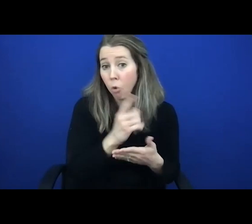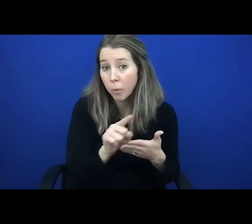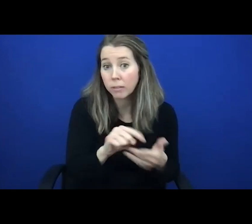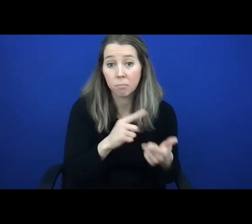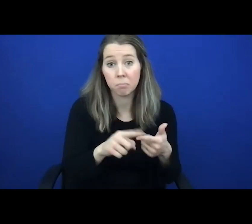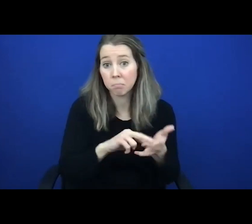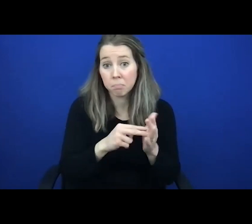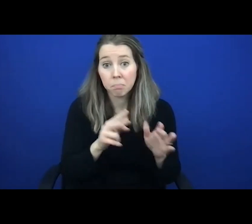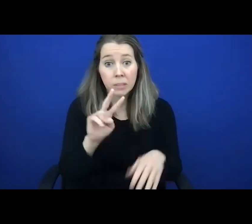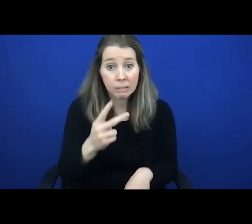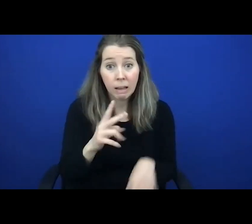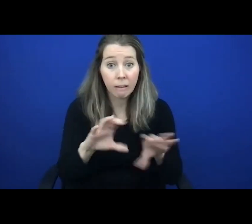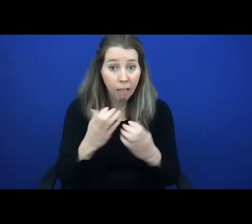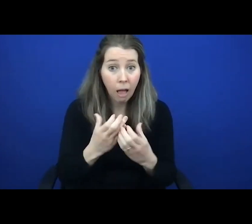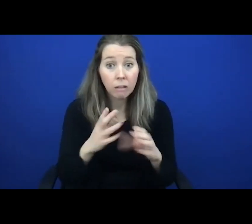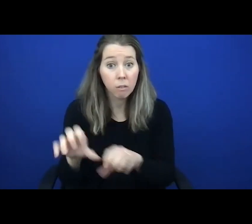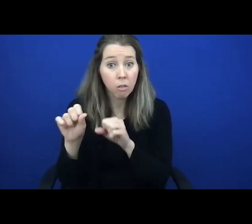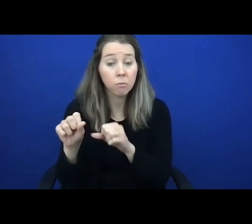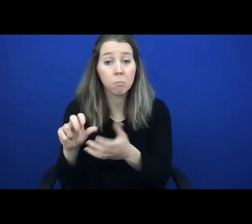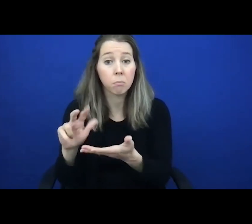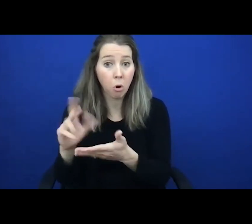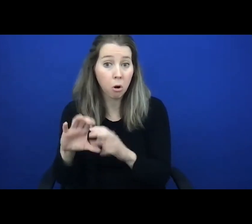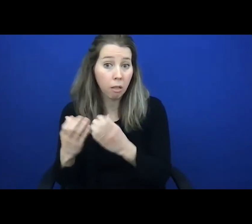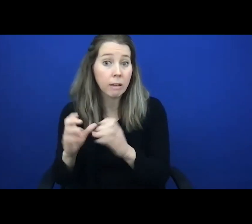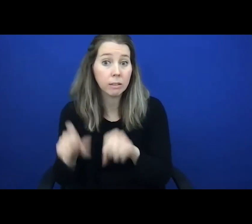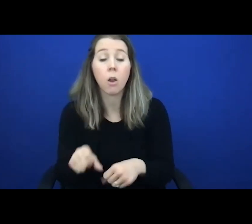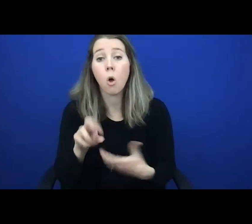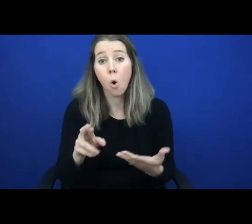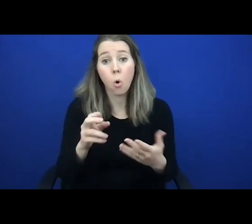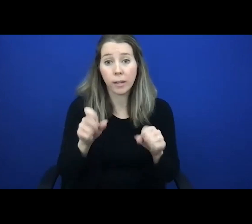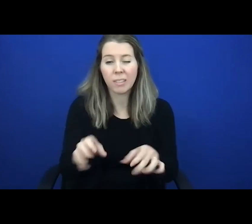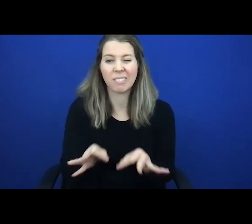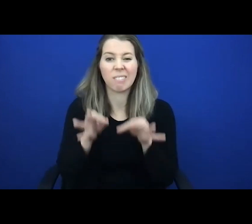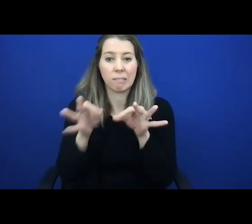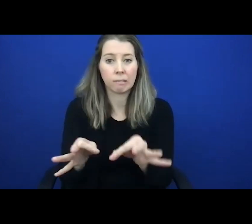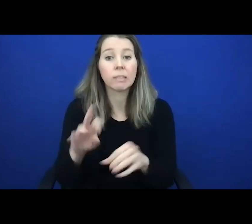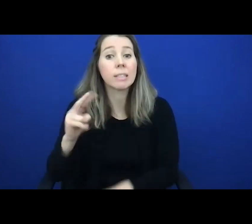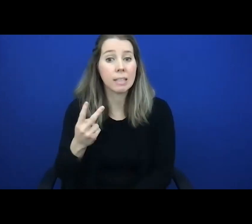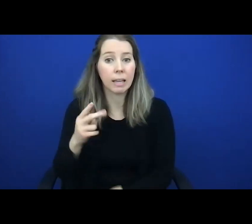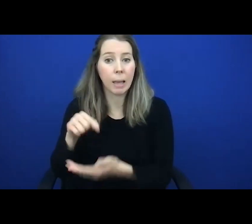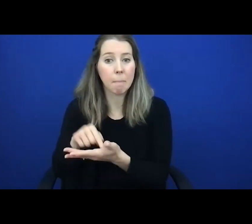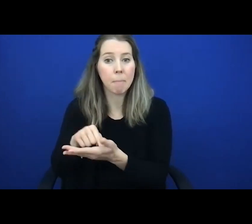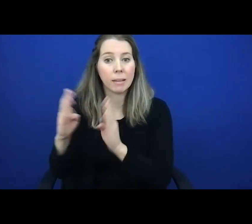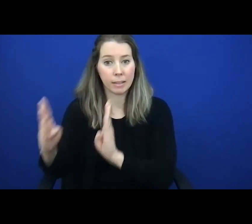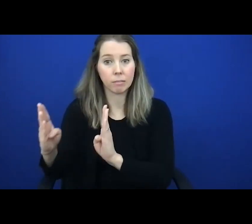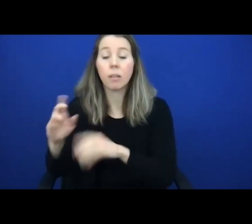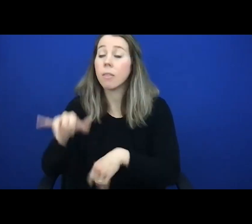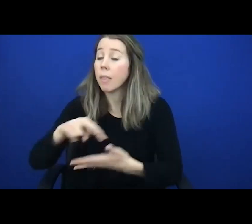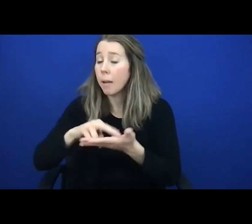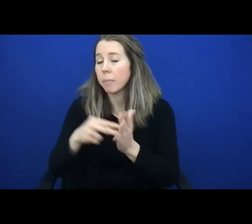one, or you can extend it into a second billing session. So this creates as much